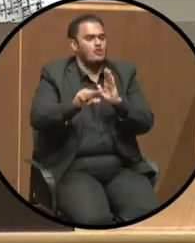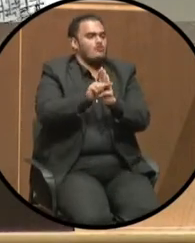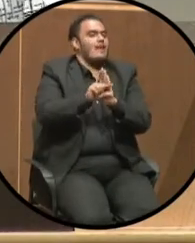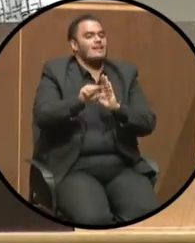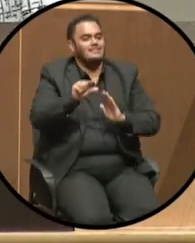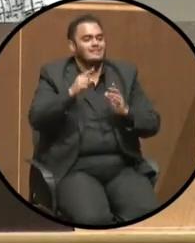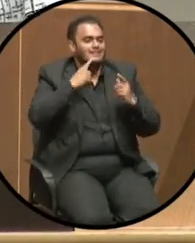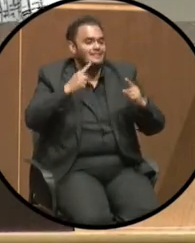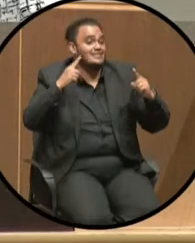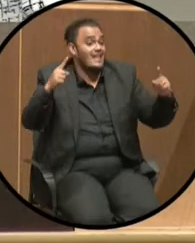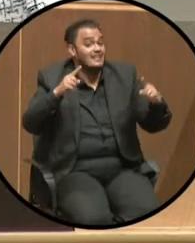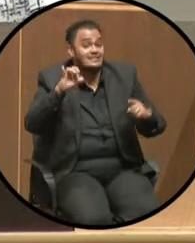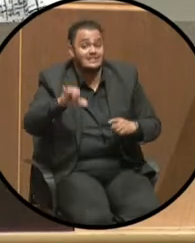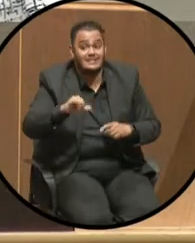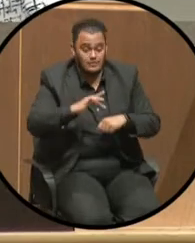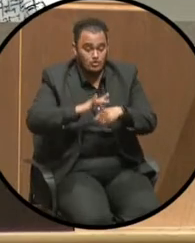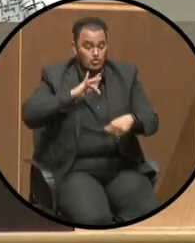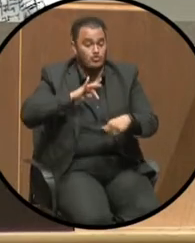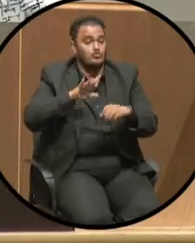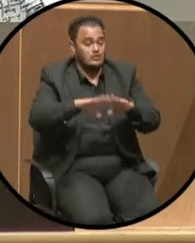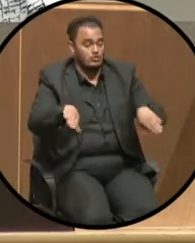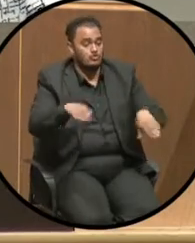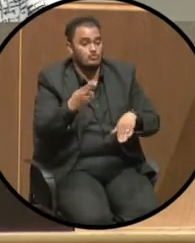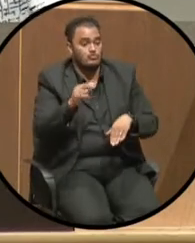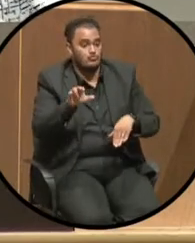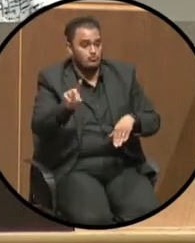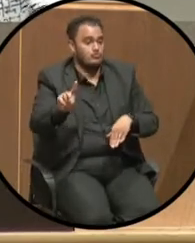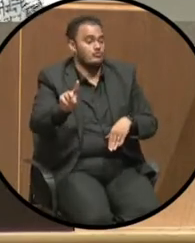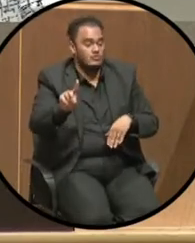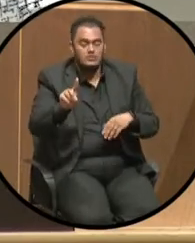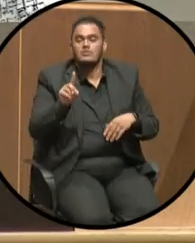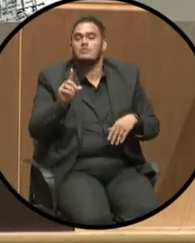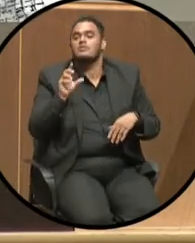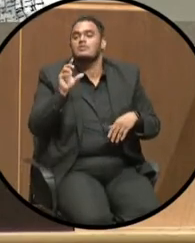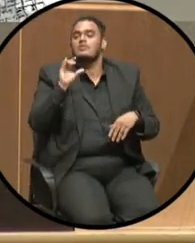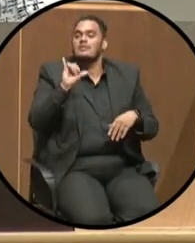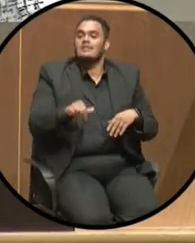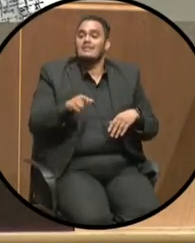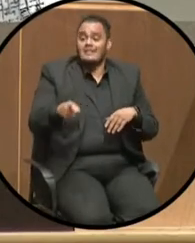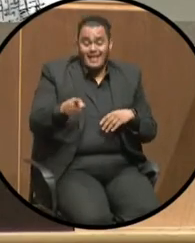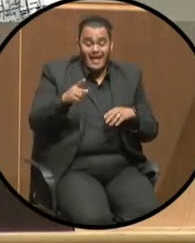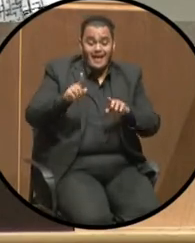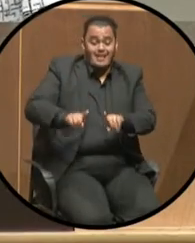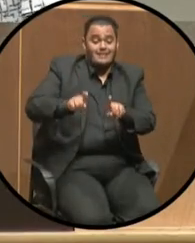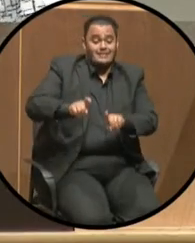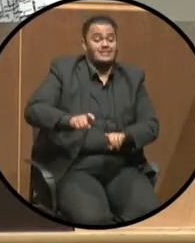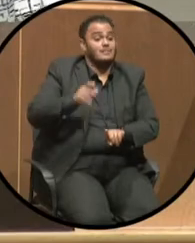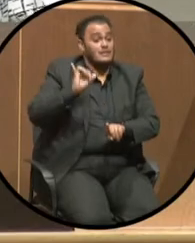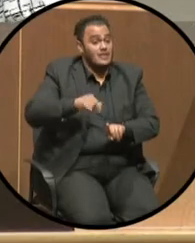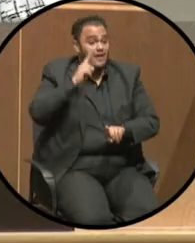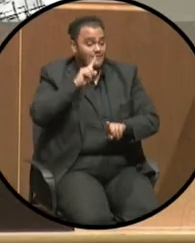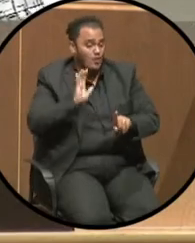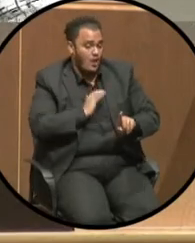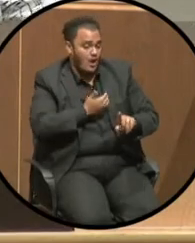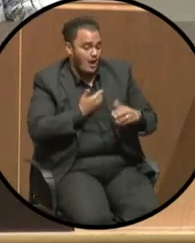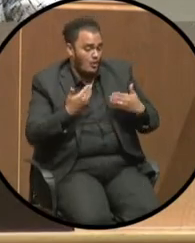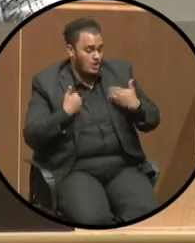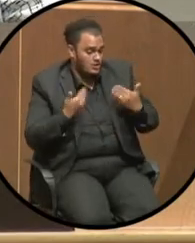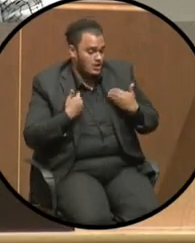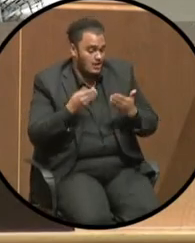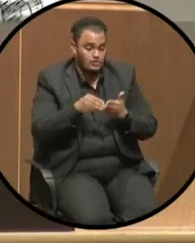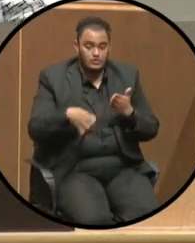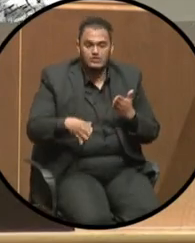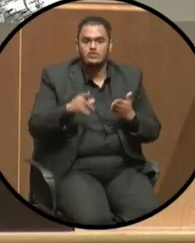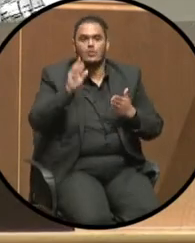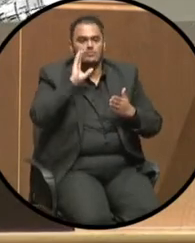early childhood and the assessments and stuff needed to make sure that our youngest students were were